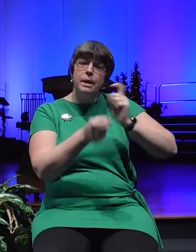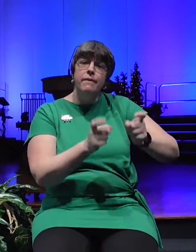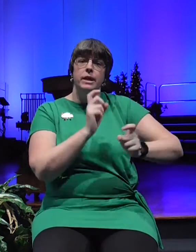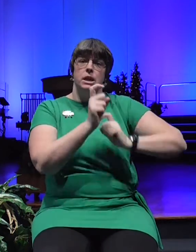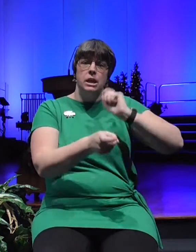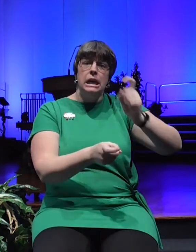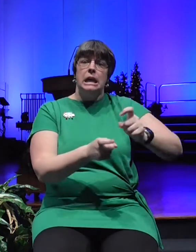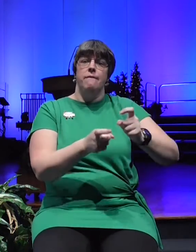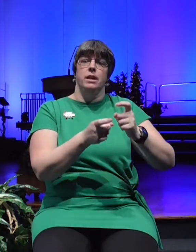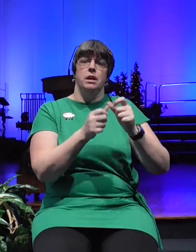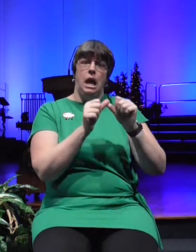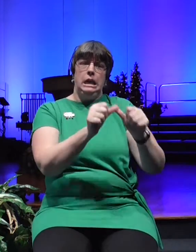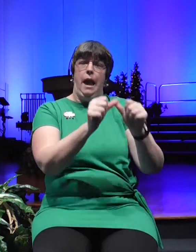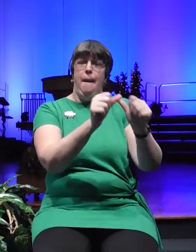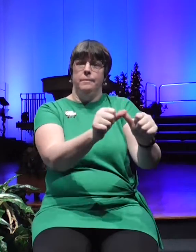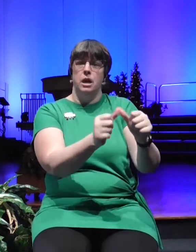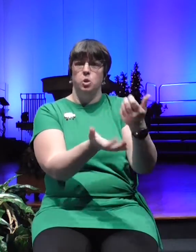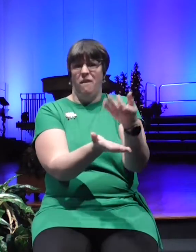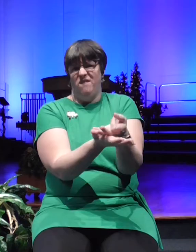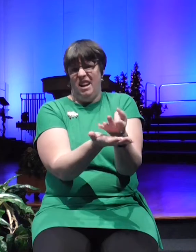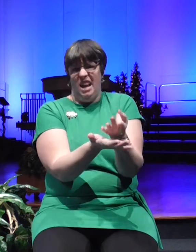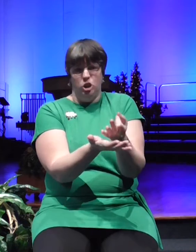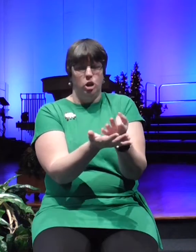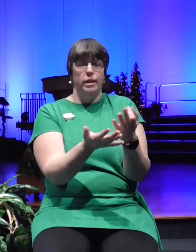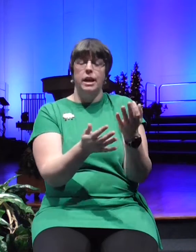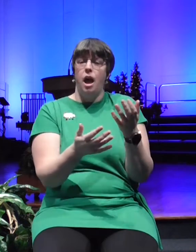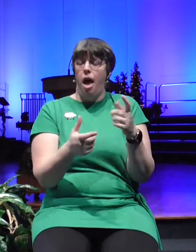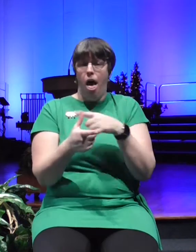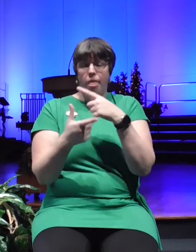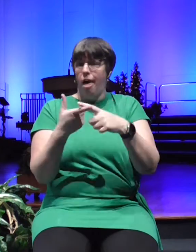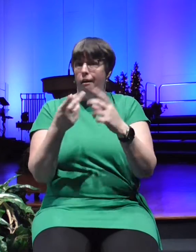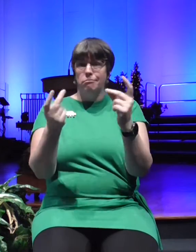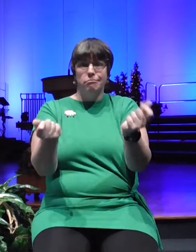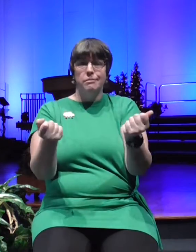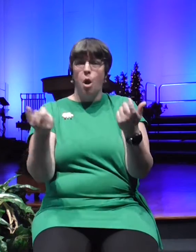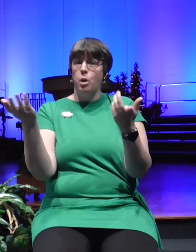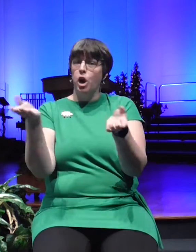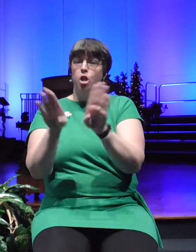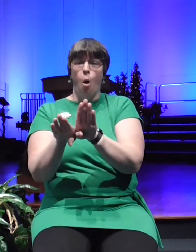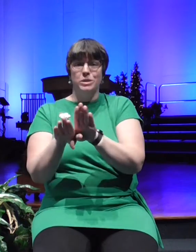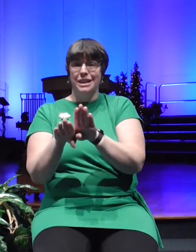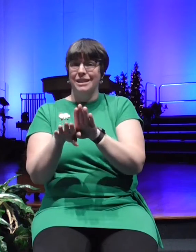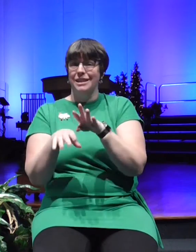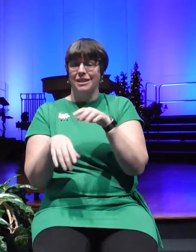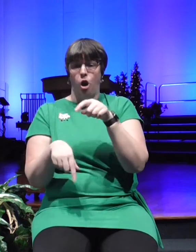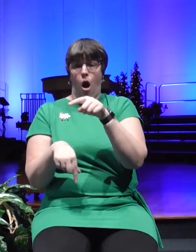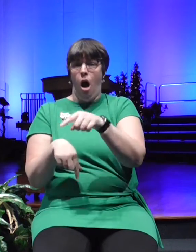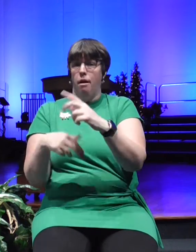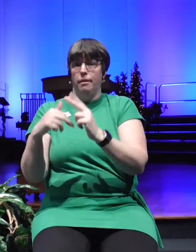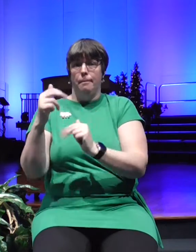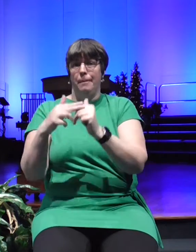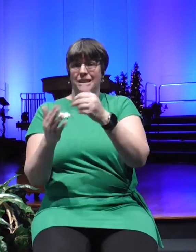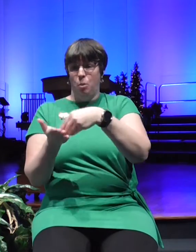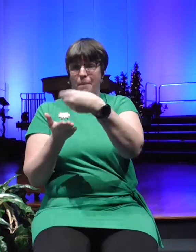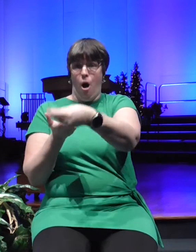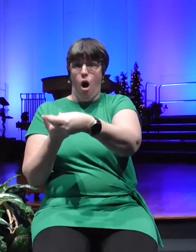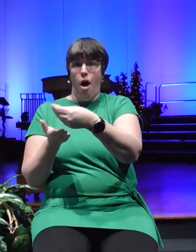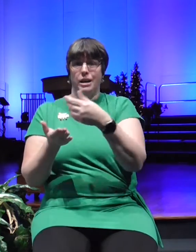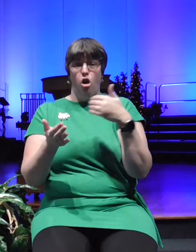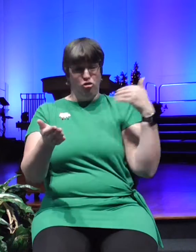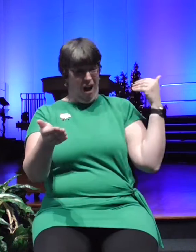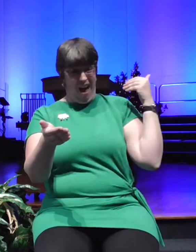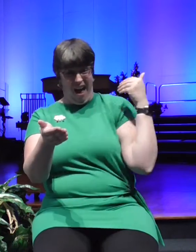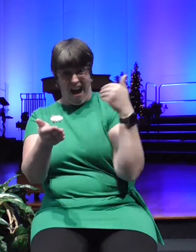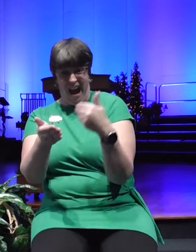kept us going financially. And before we knew it, we were closing on the building. We were, right as we got up to the